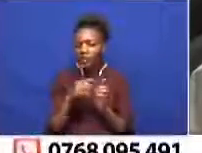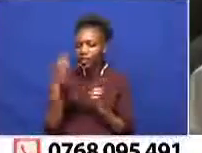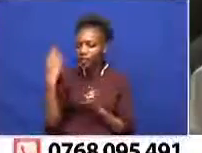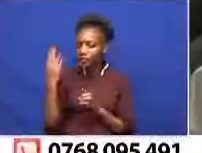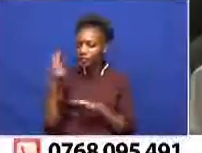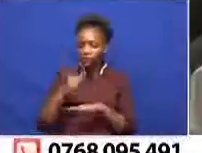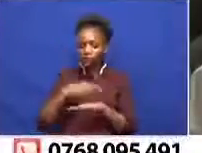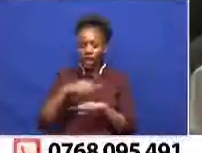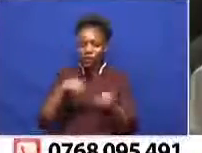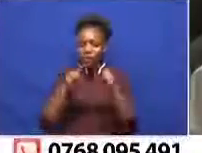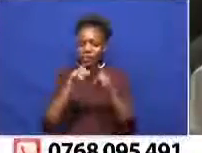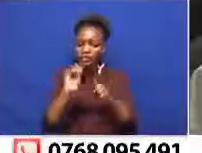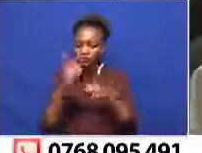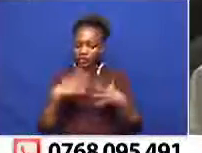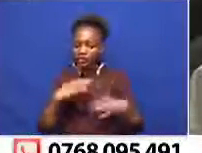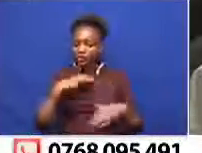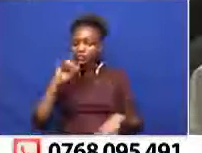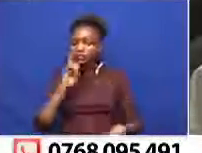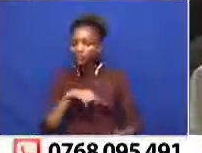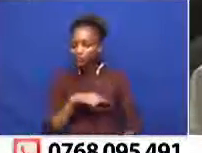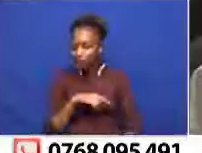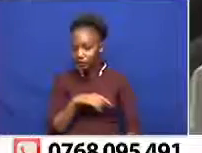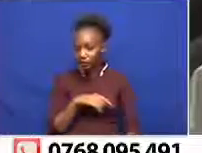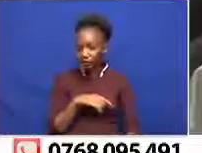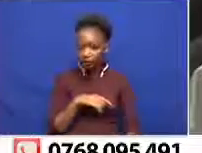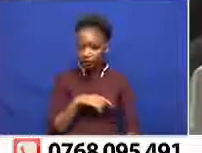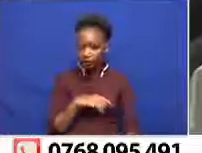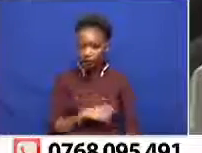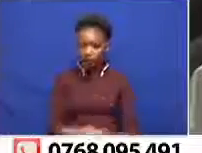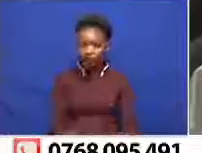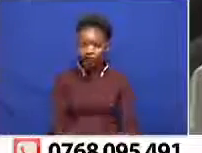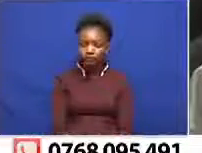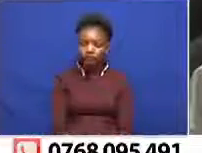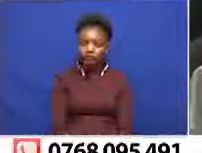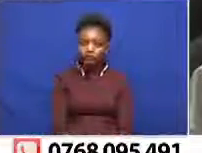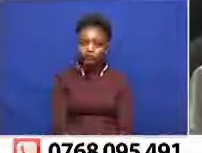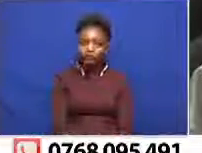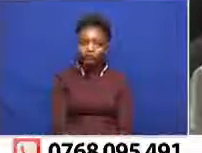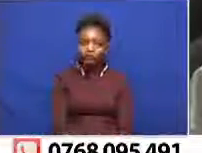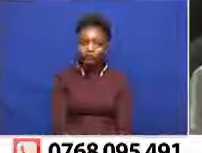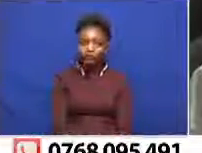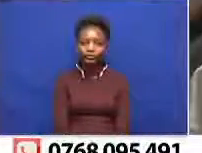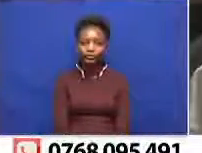as five more people succumbed to the virus. Zainab Mohammed, TV47.